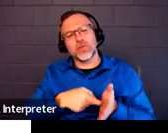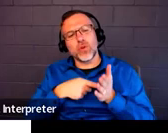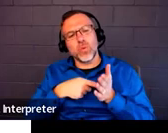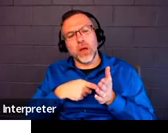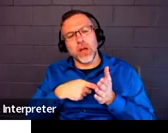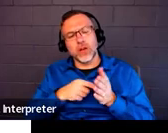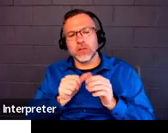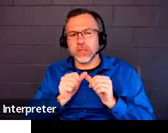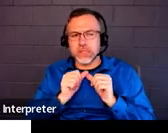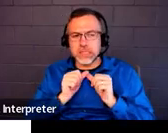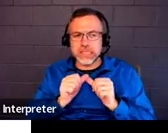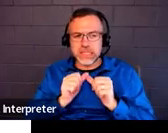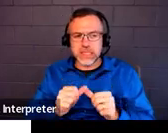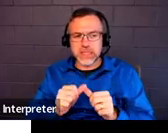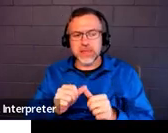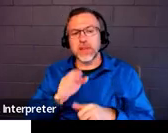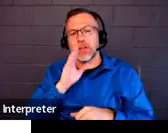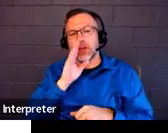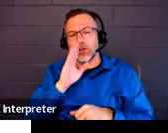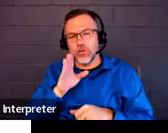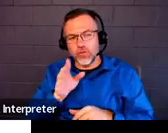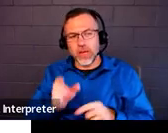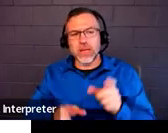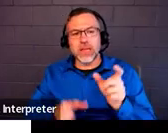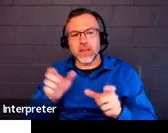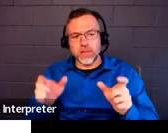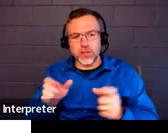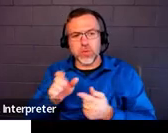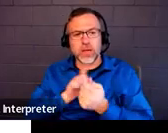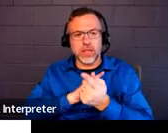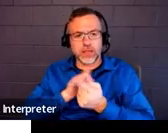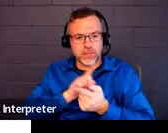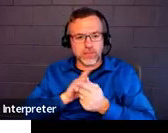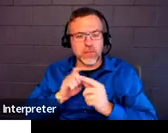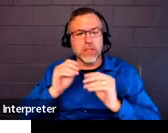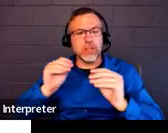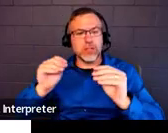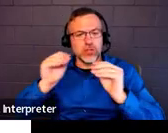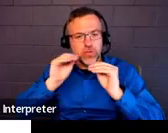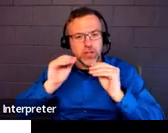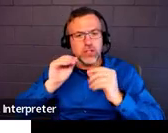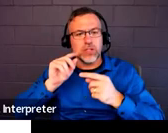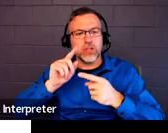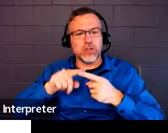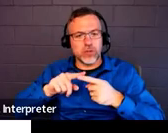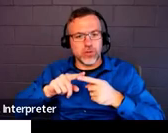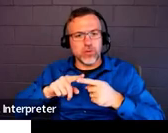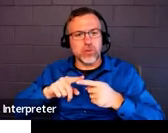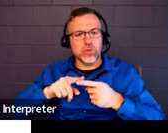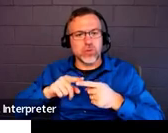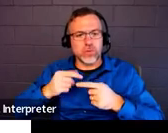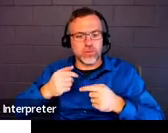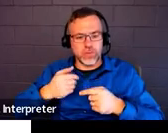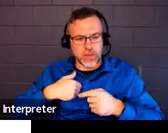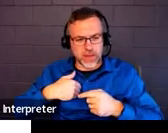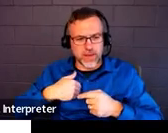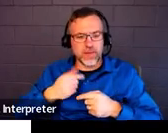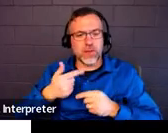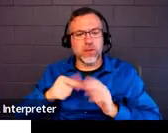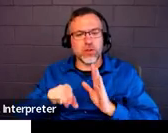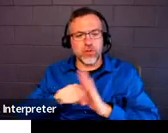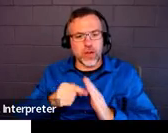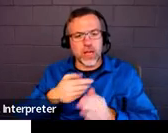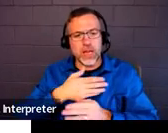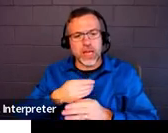individualized instruction and substantial supports to achieve measurable gains in the grade and age appropriate